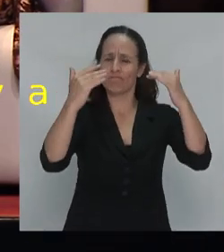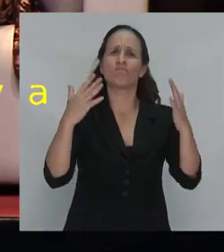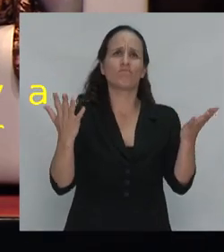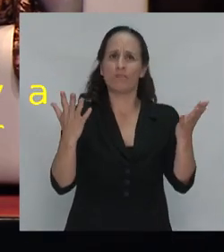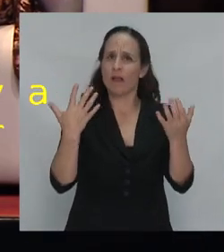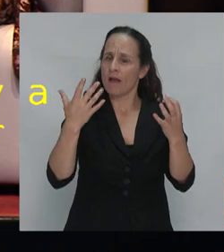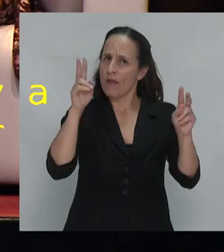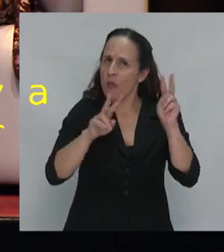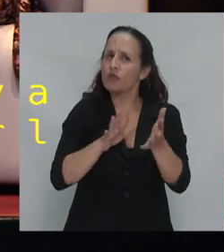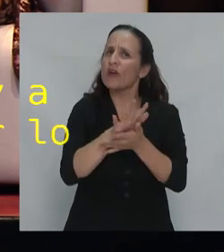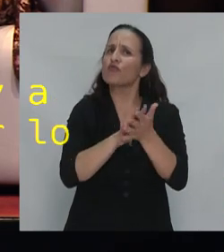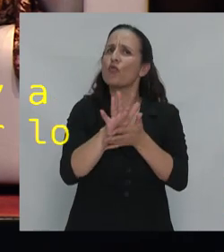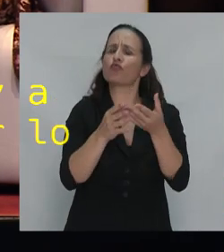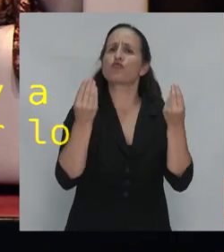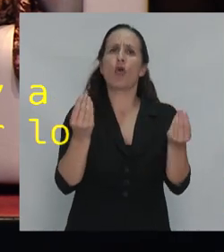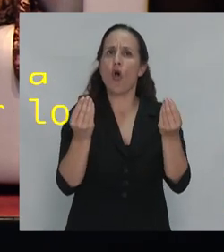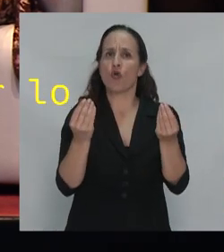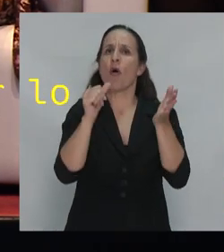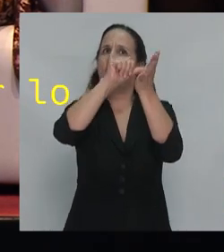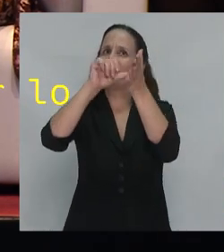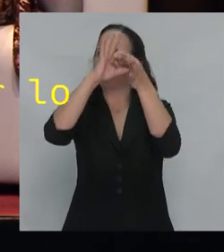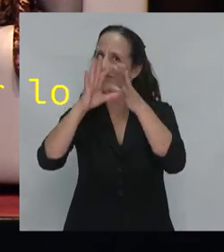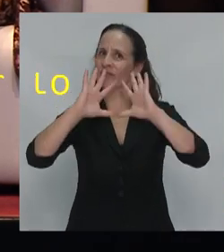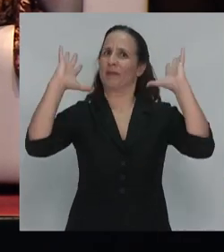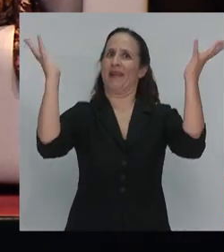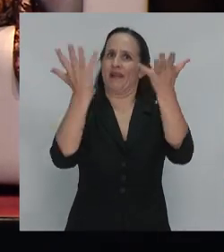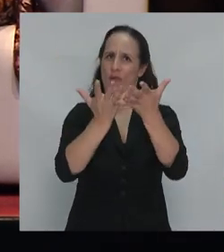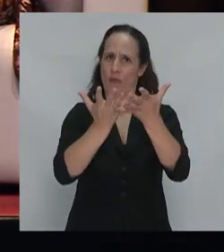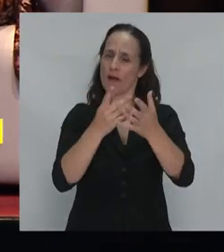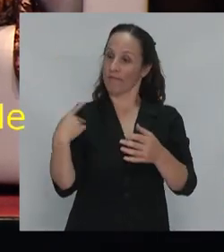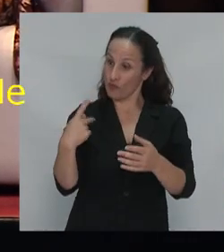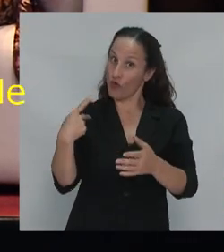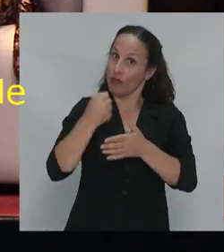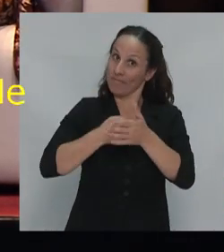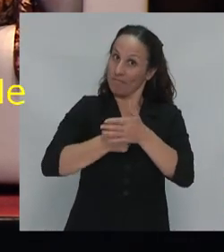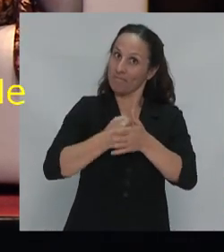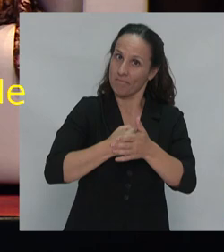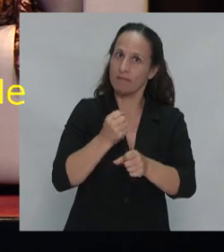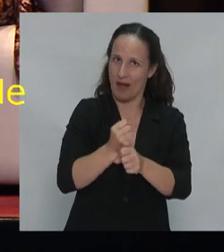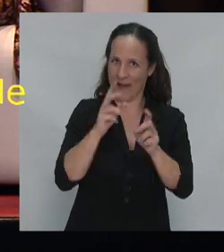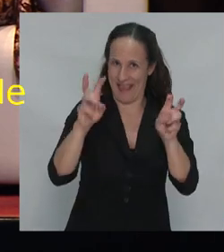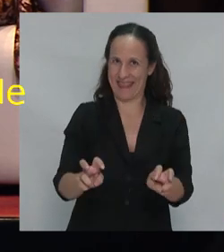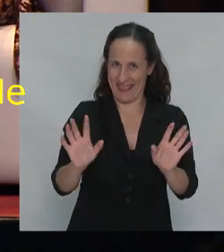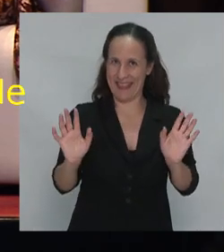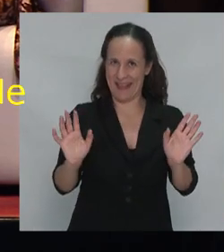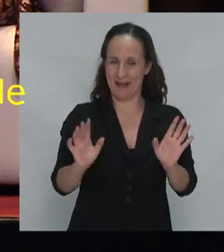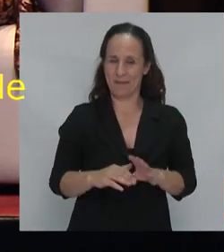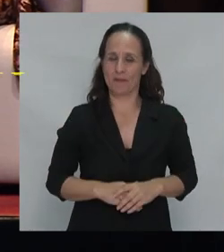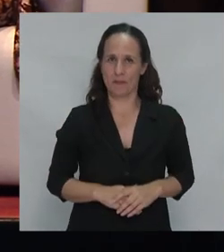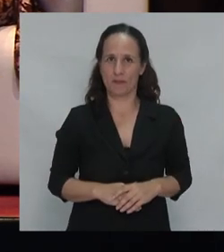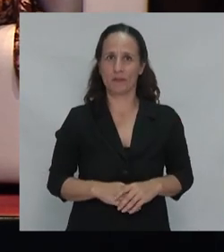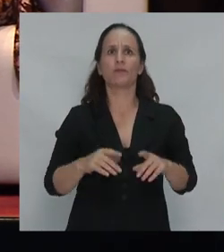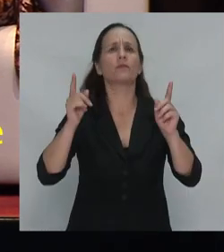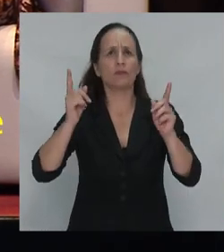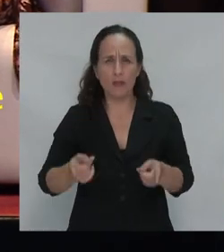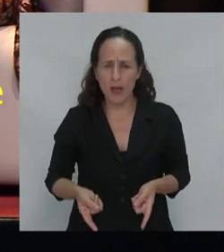on. And we can only tackle inequalities in multi-sectoral ways.